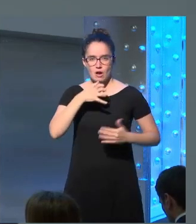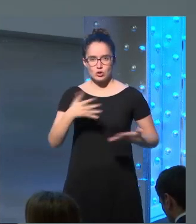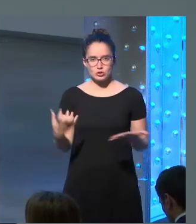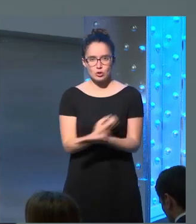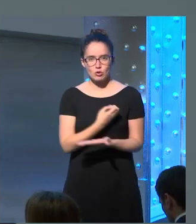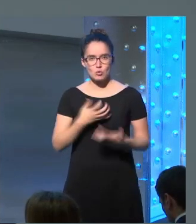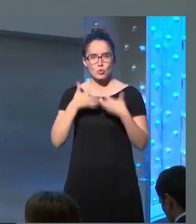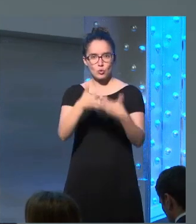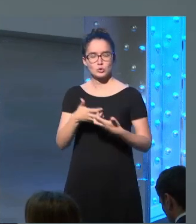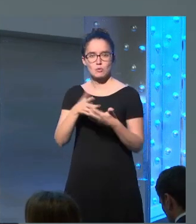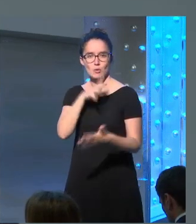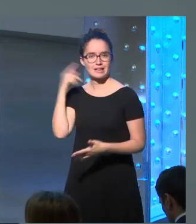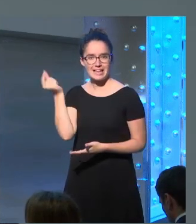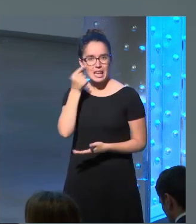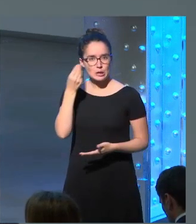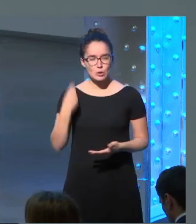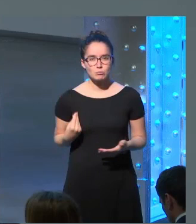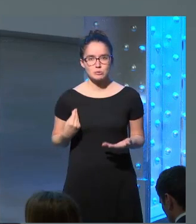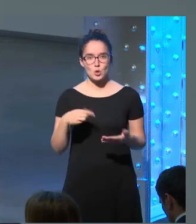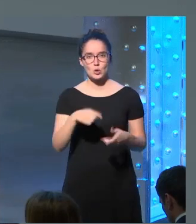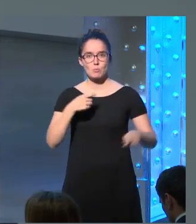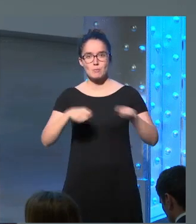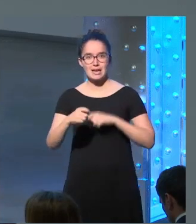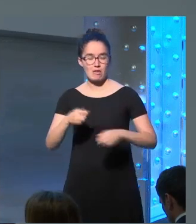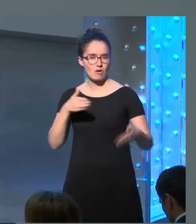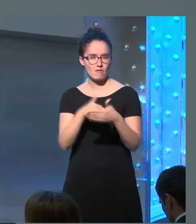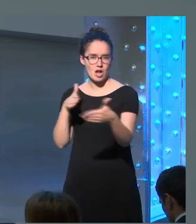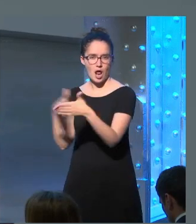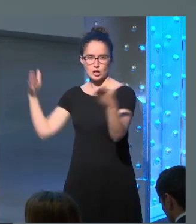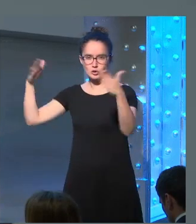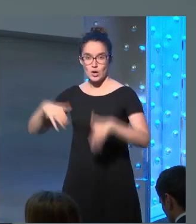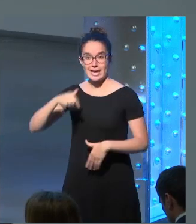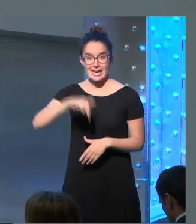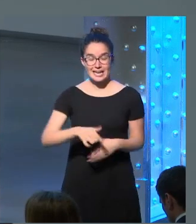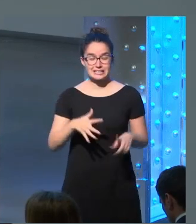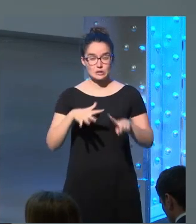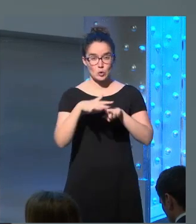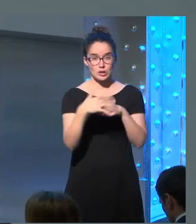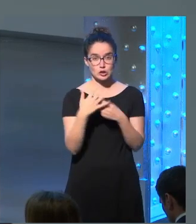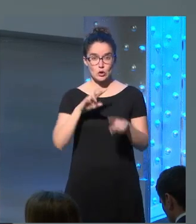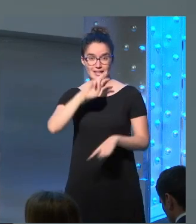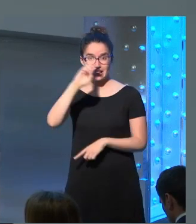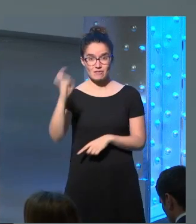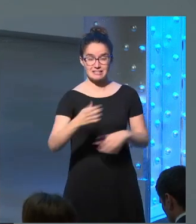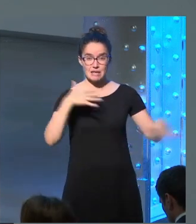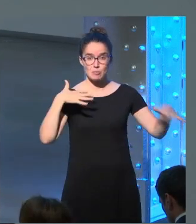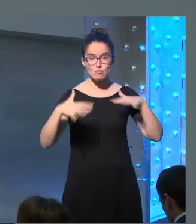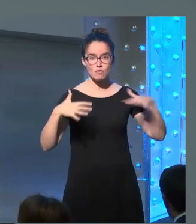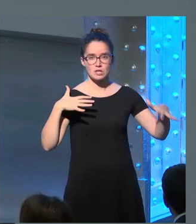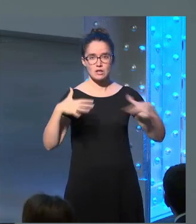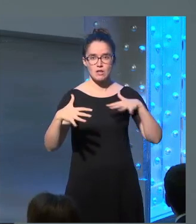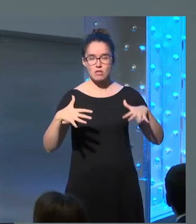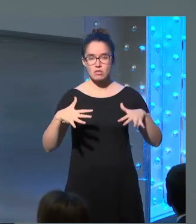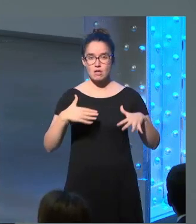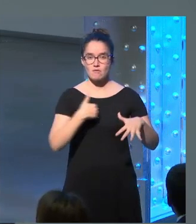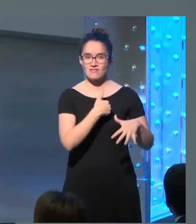an option. We are all fighting for the same talent in a market without barriers.